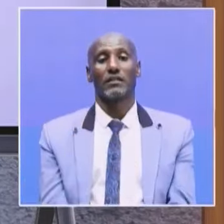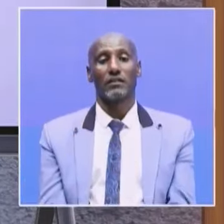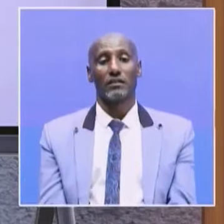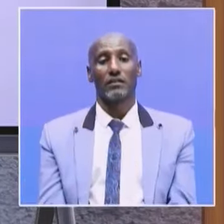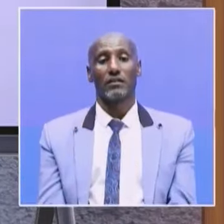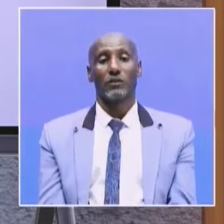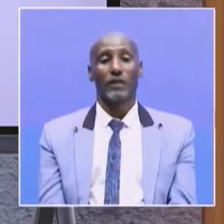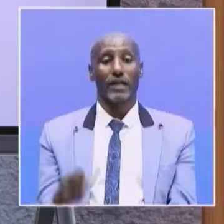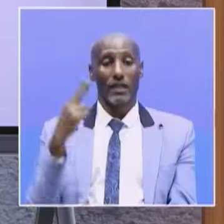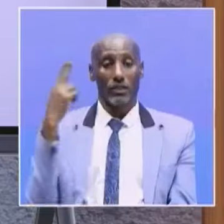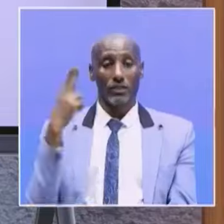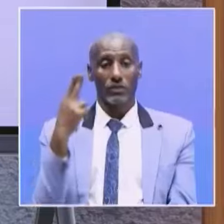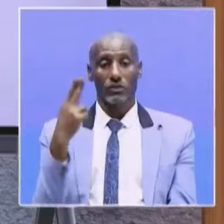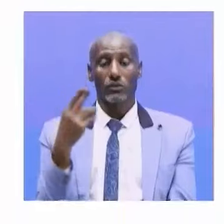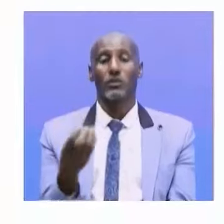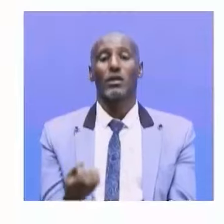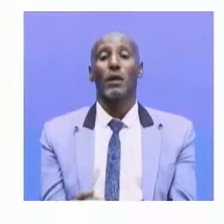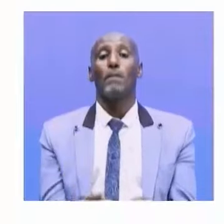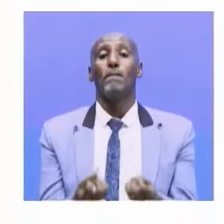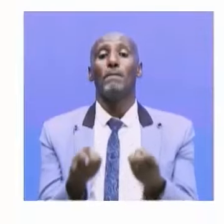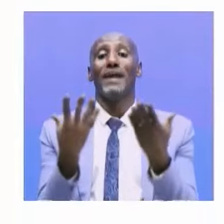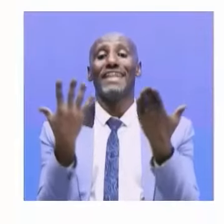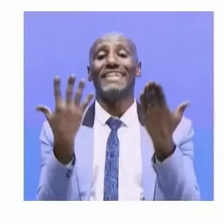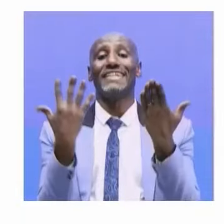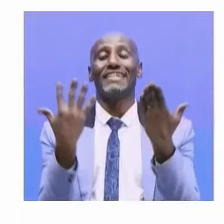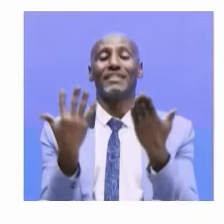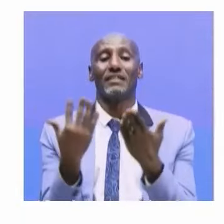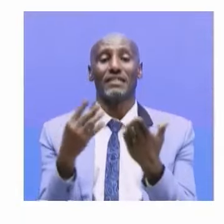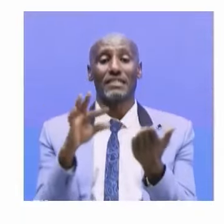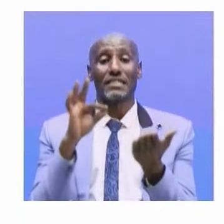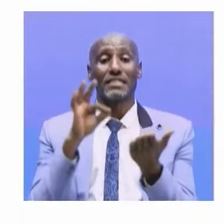can use many because this is countable noun.